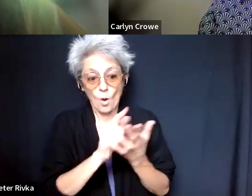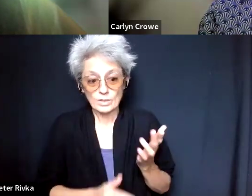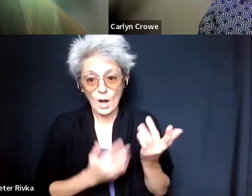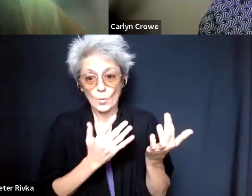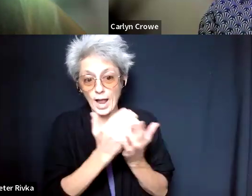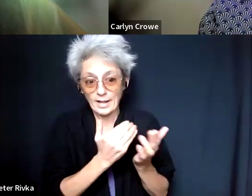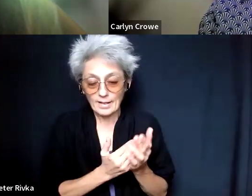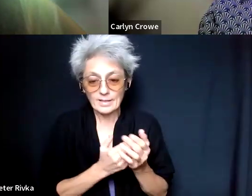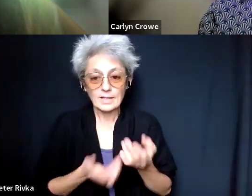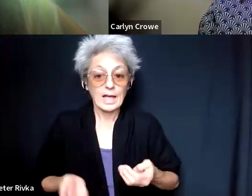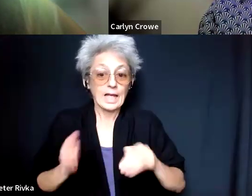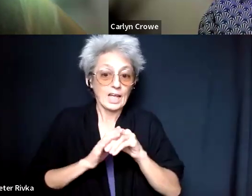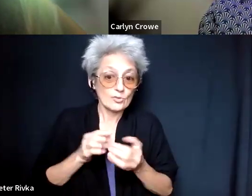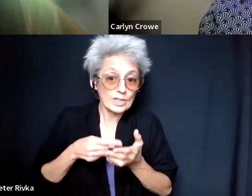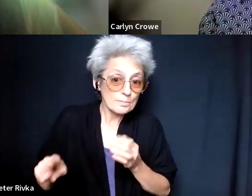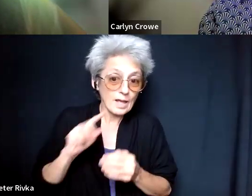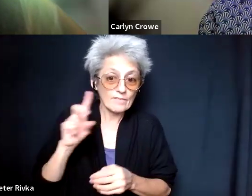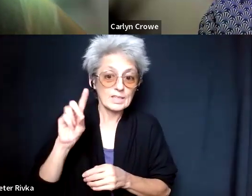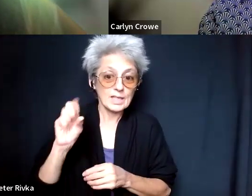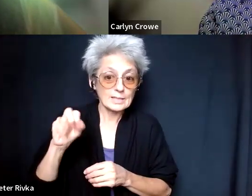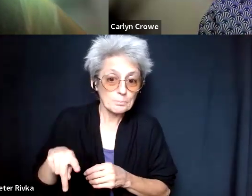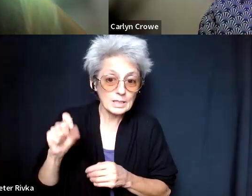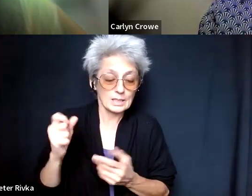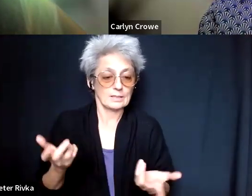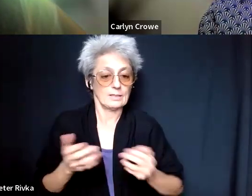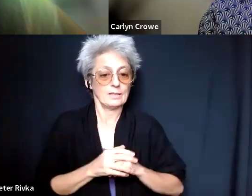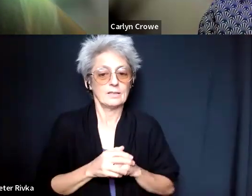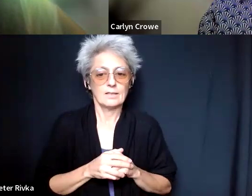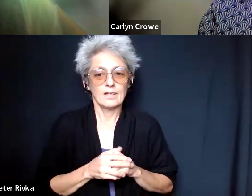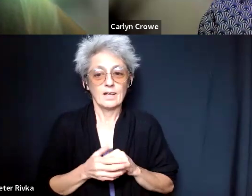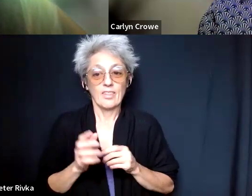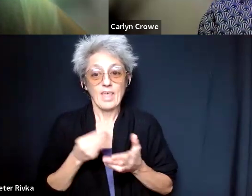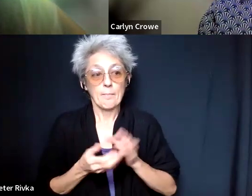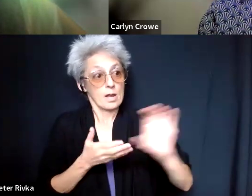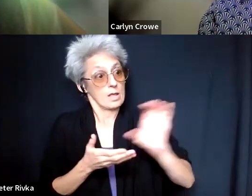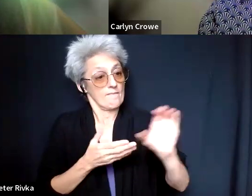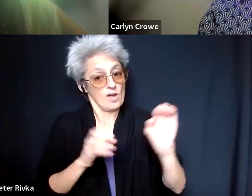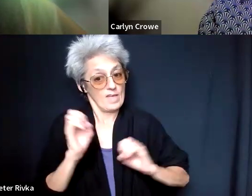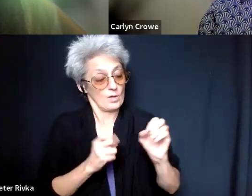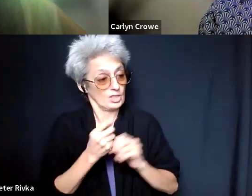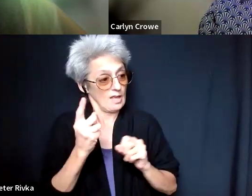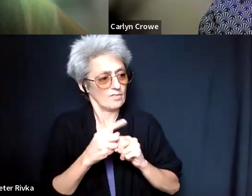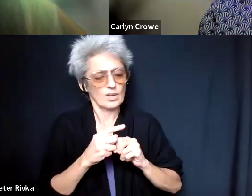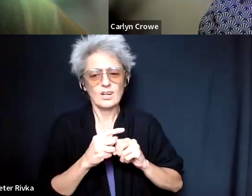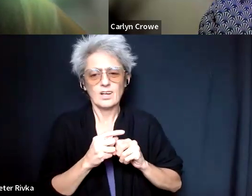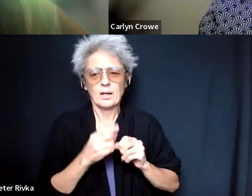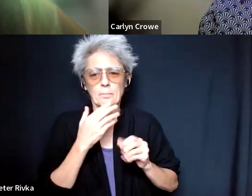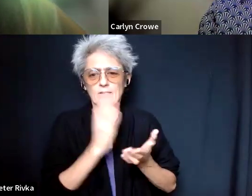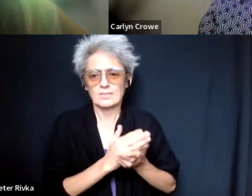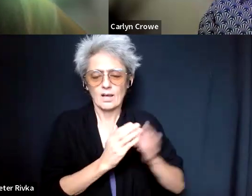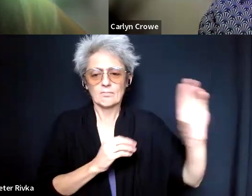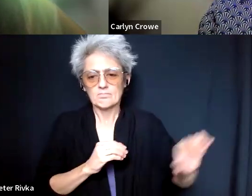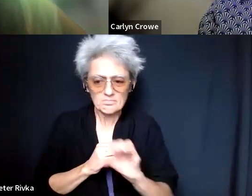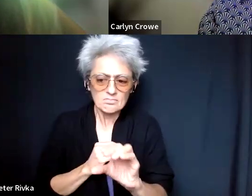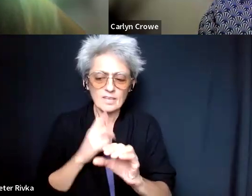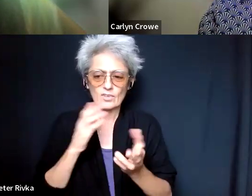for DSPs. I just think there's better ways to use that money than to assess someone like my son or